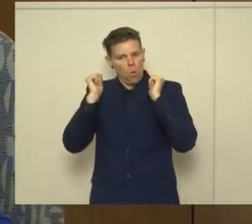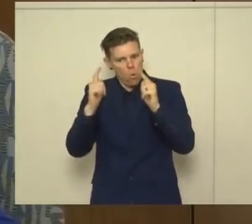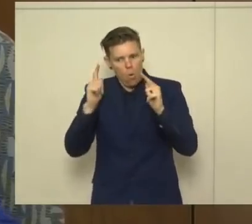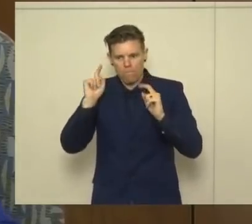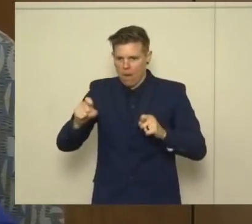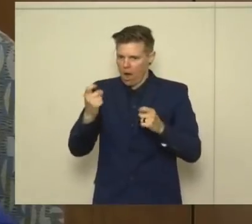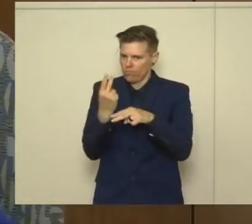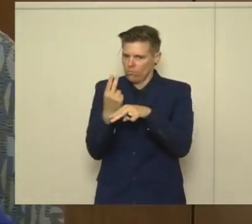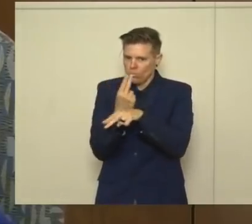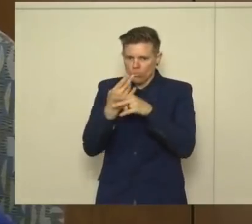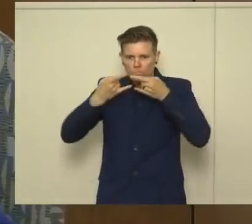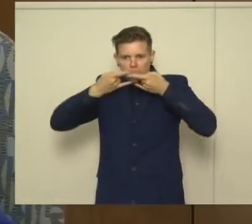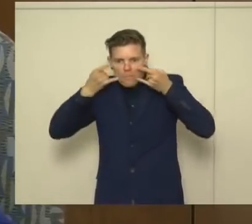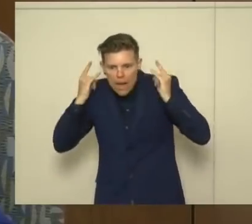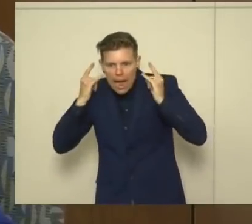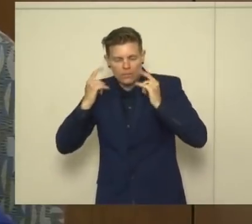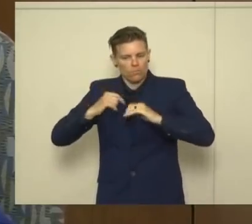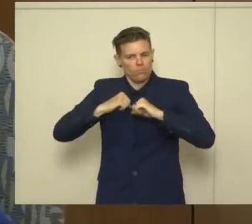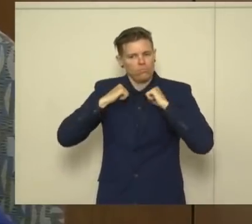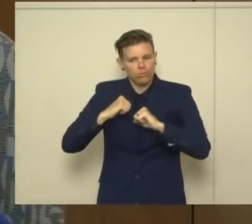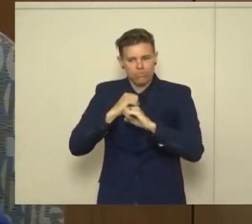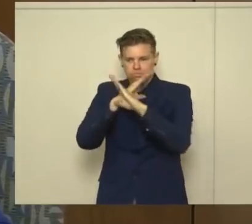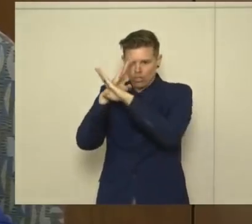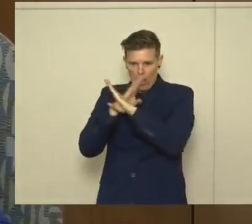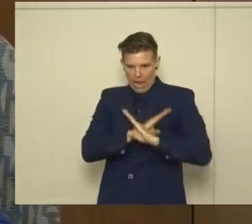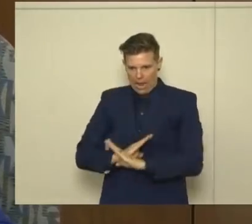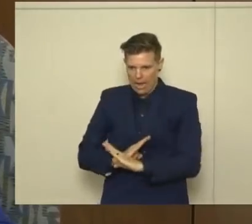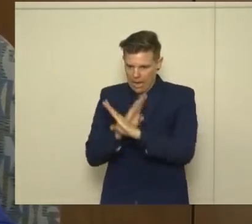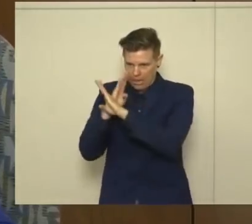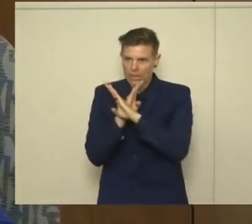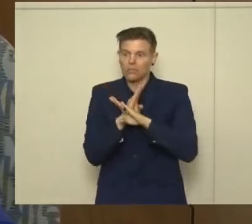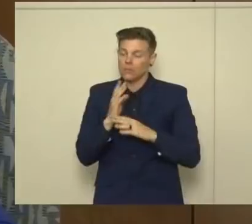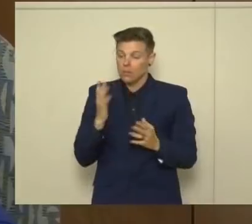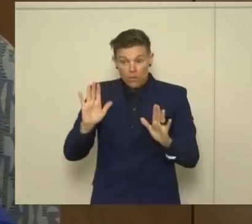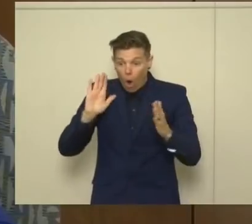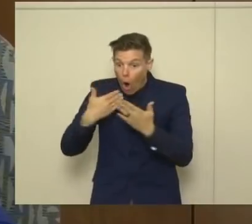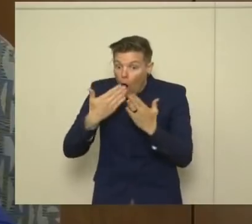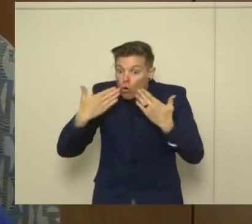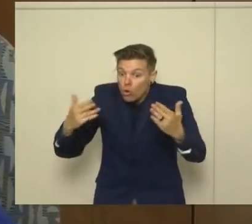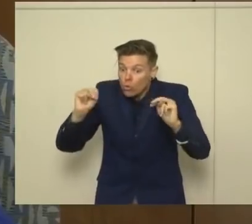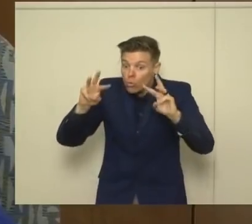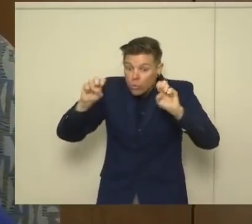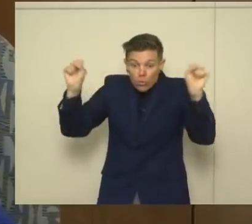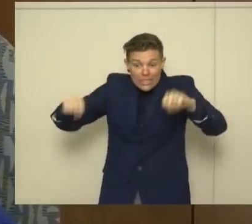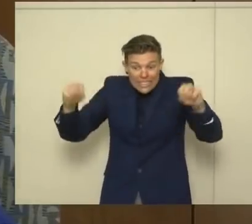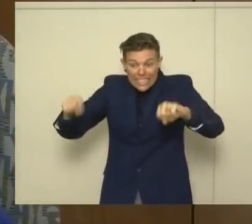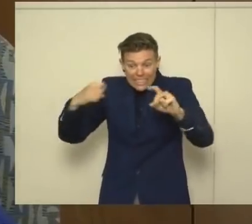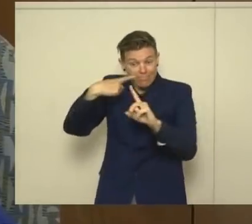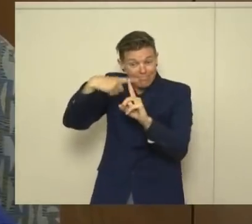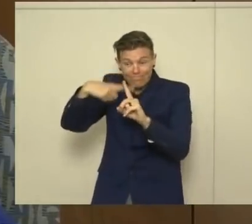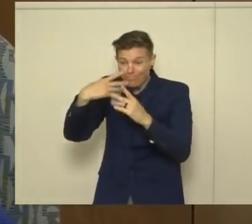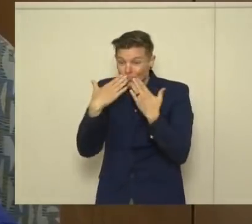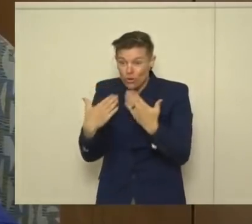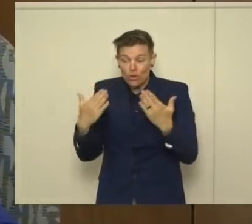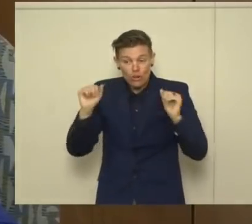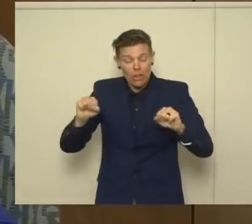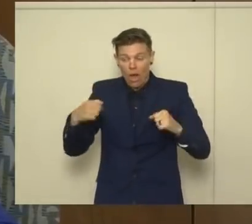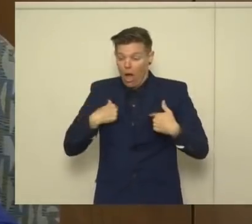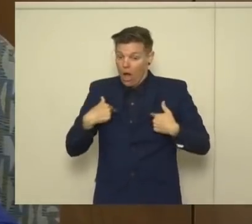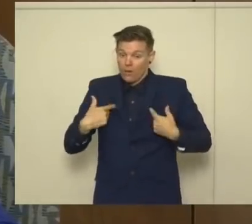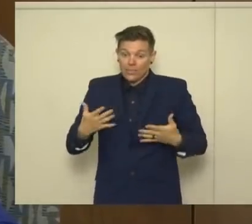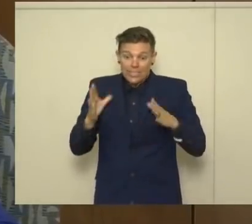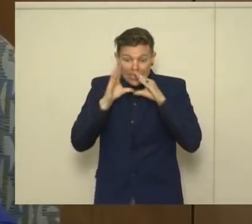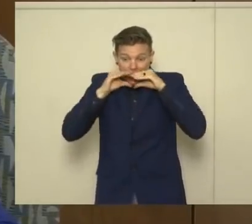degree. So again, it is all really good news. It is. And I am incredibly proud of us as a